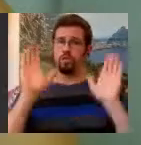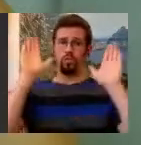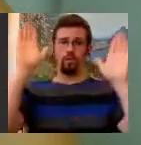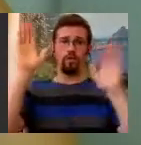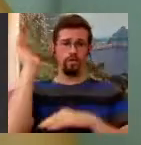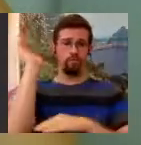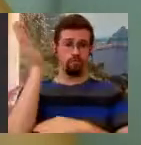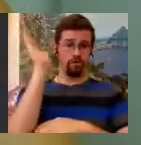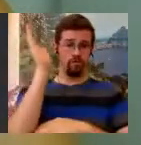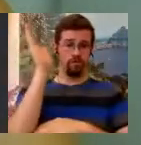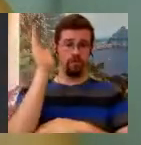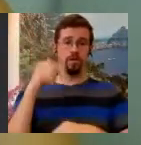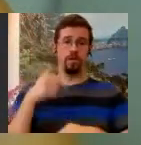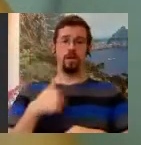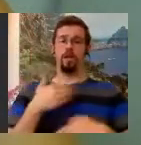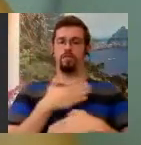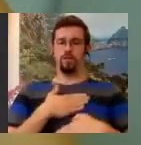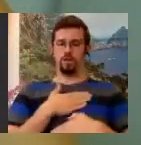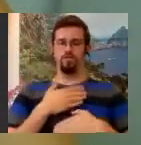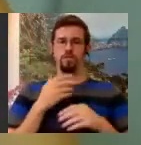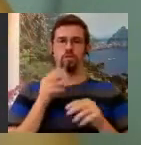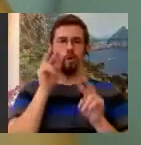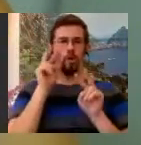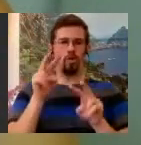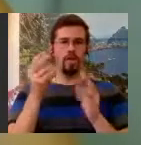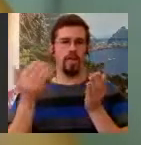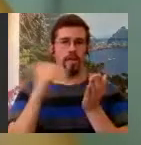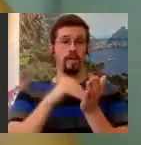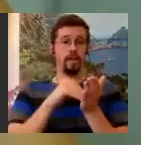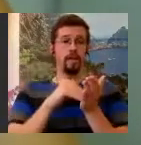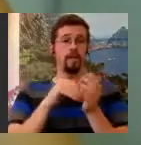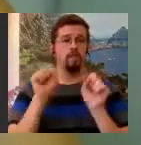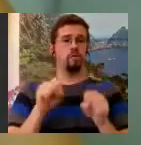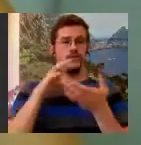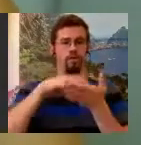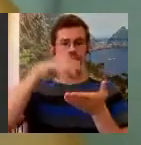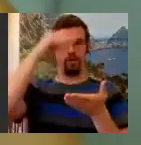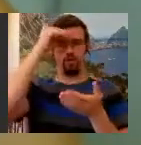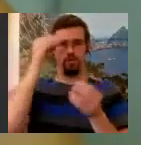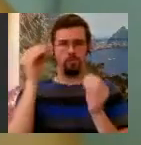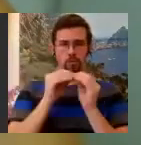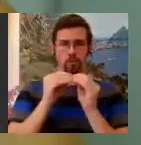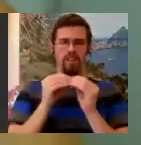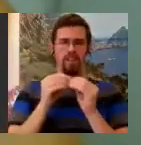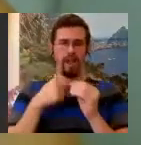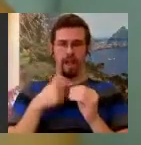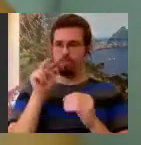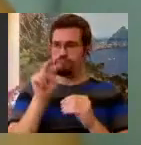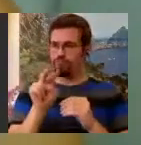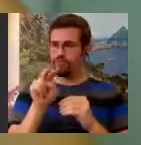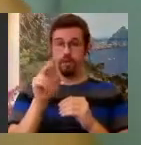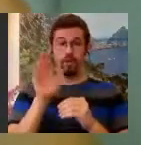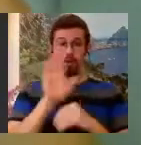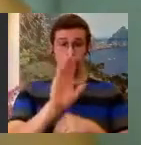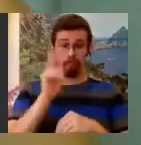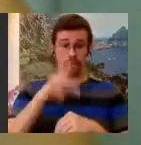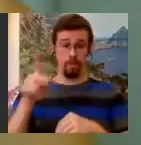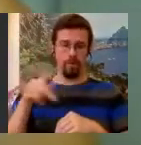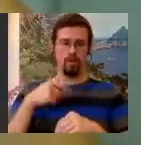I appreciate and plan to look at again. I want to see it again so I can learn more. Every time I look at your PowerPoint, I'll learn